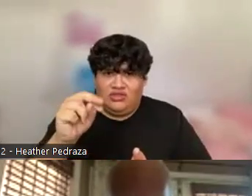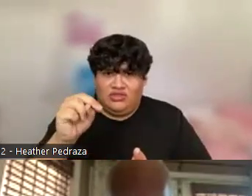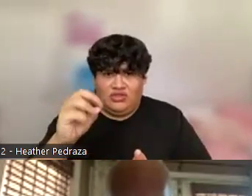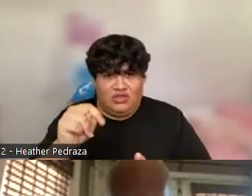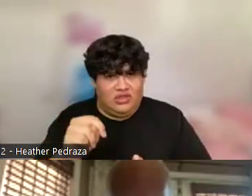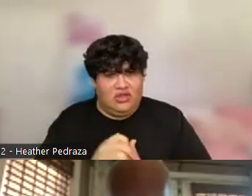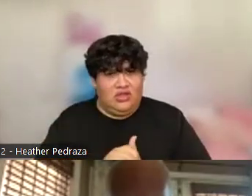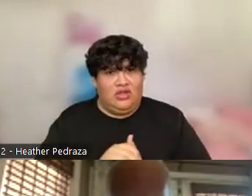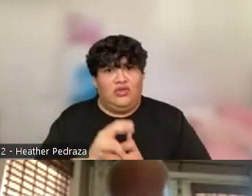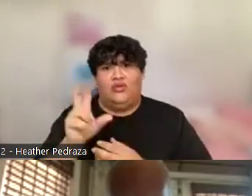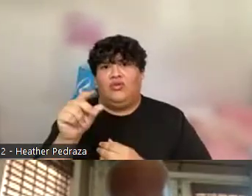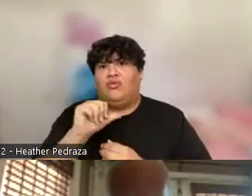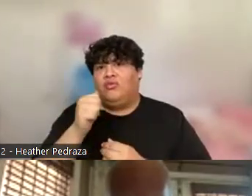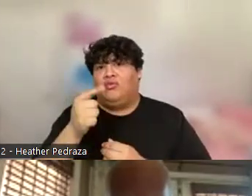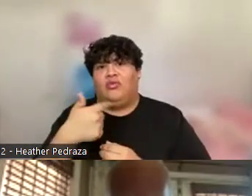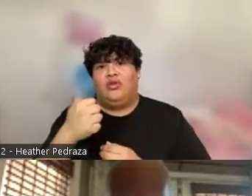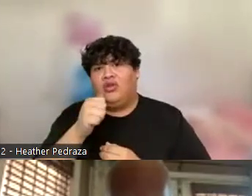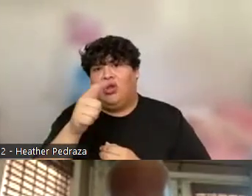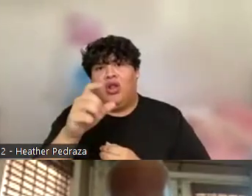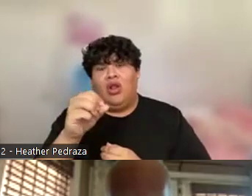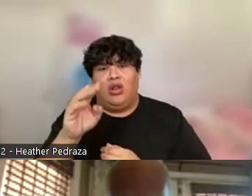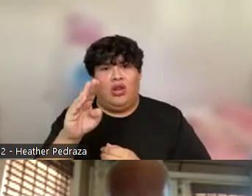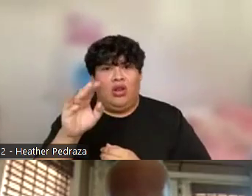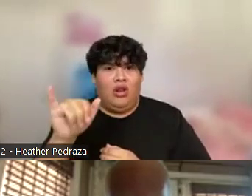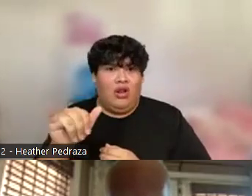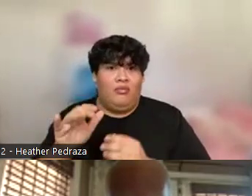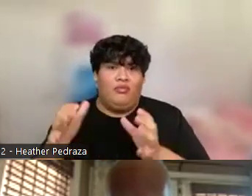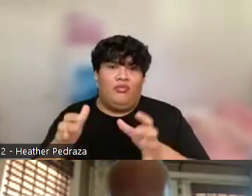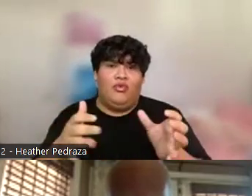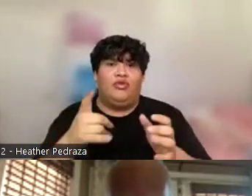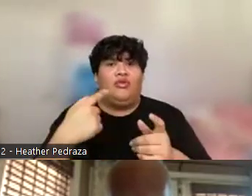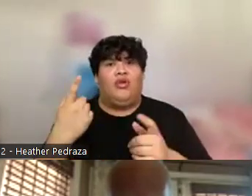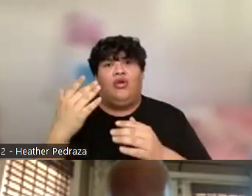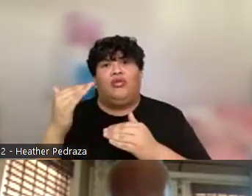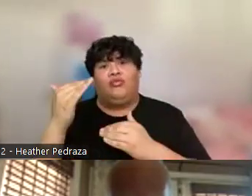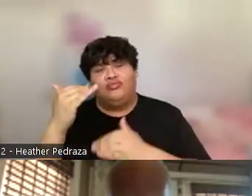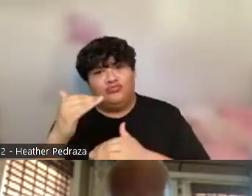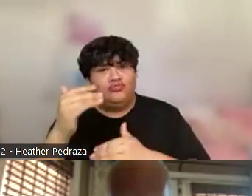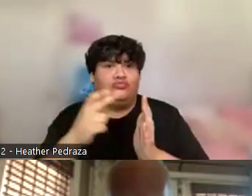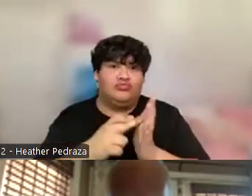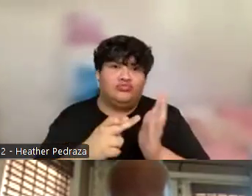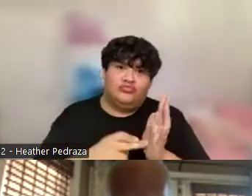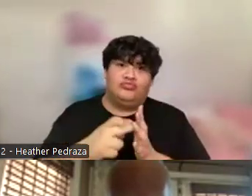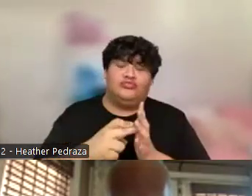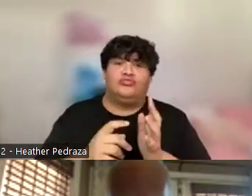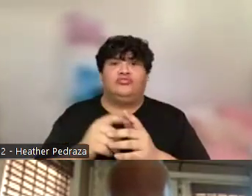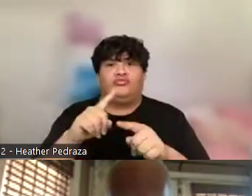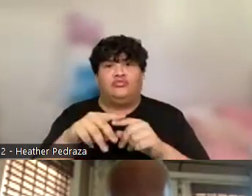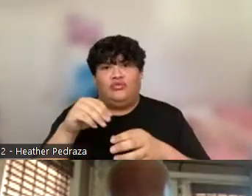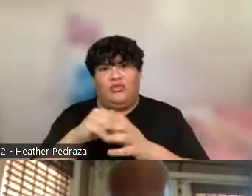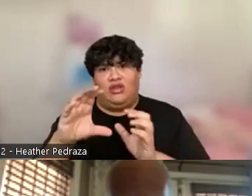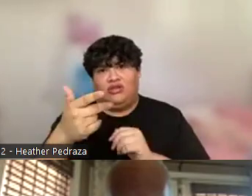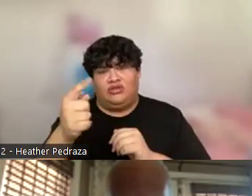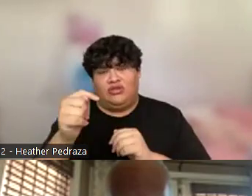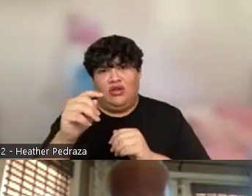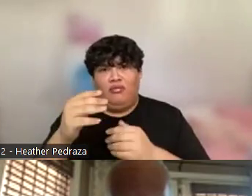We are not a lobbying council. There are specific guidelines that we'll post in the chat box, but our